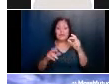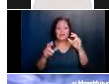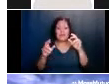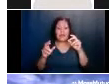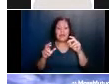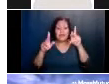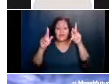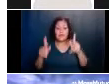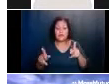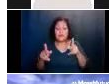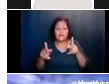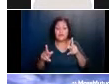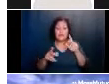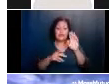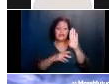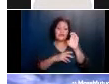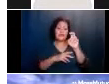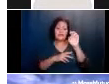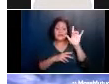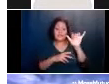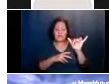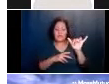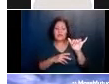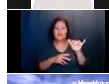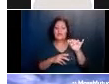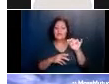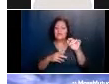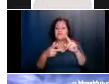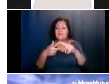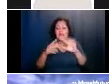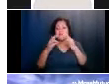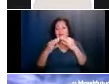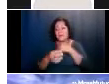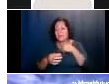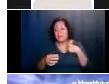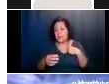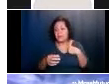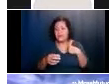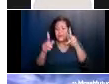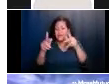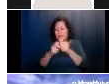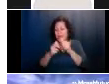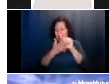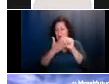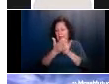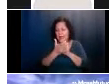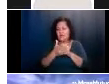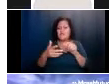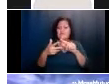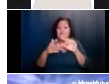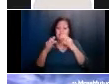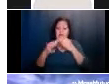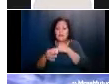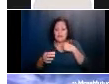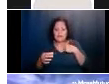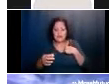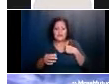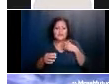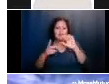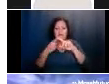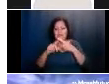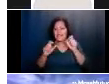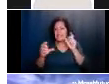with the disability, but can also be family members, friends, really anyone can put money into the account as long as you